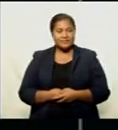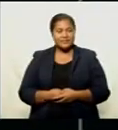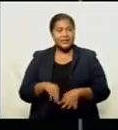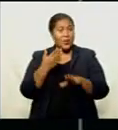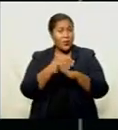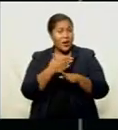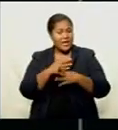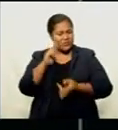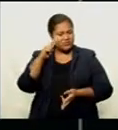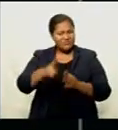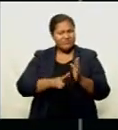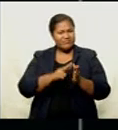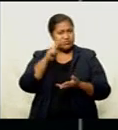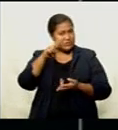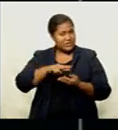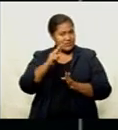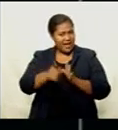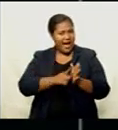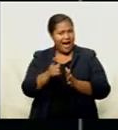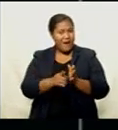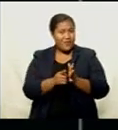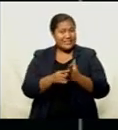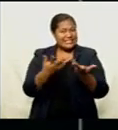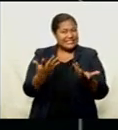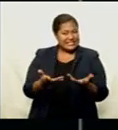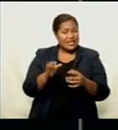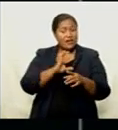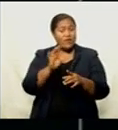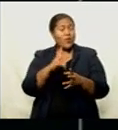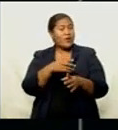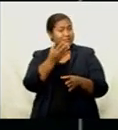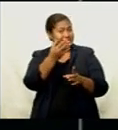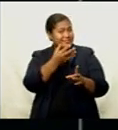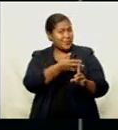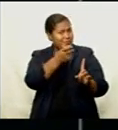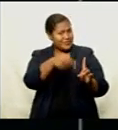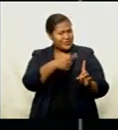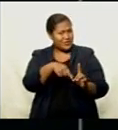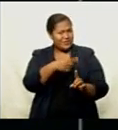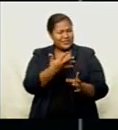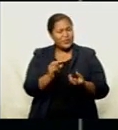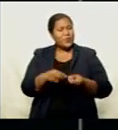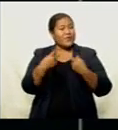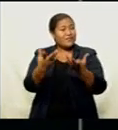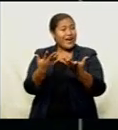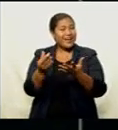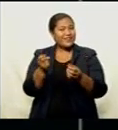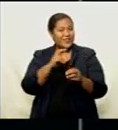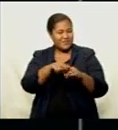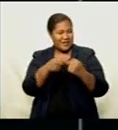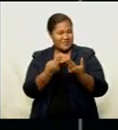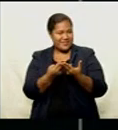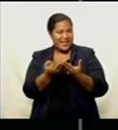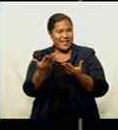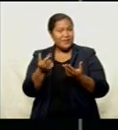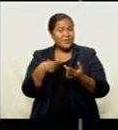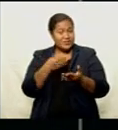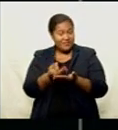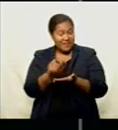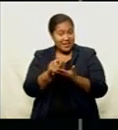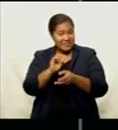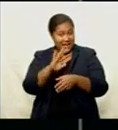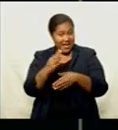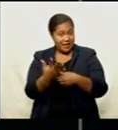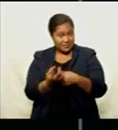Working on reduced hours is no obstacle for a Suva barista providing for her family. With the financial constraints posed by